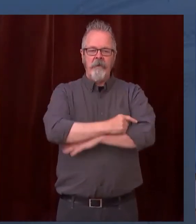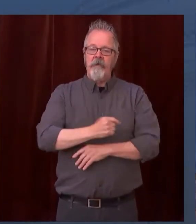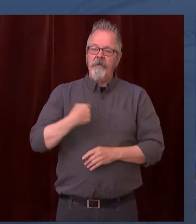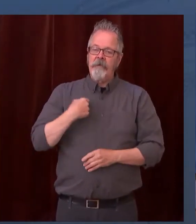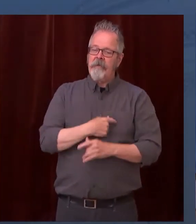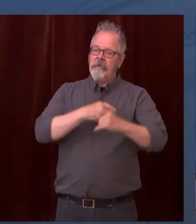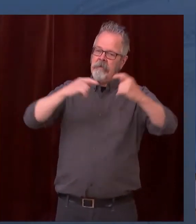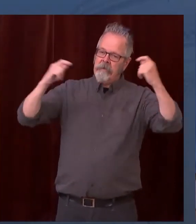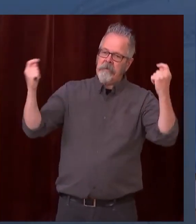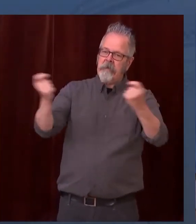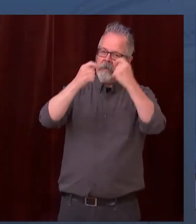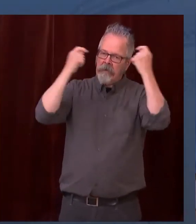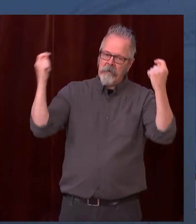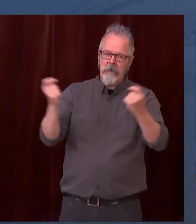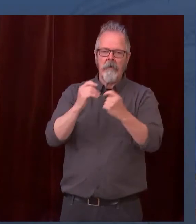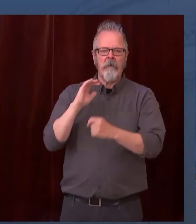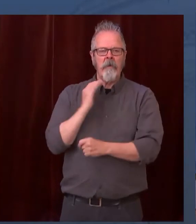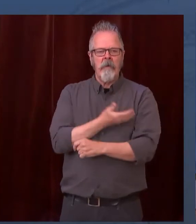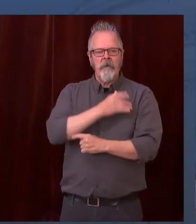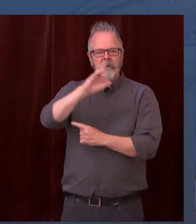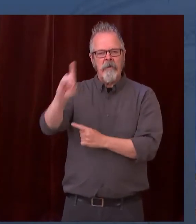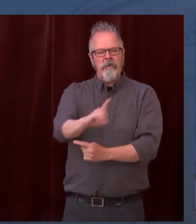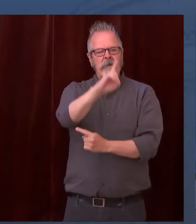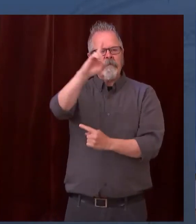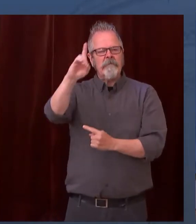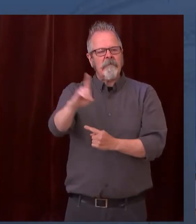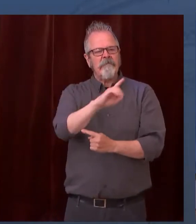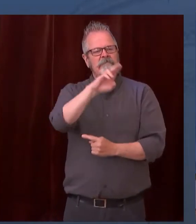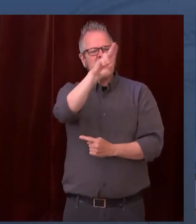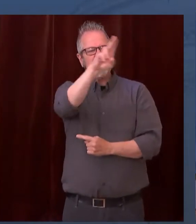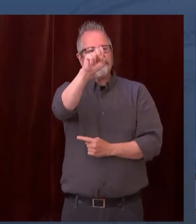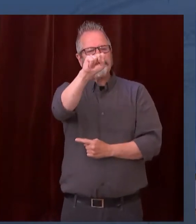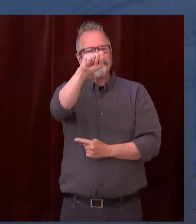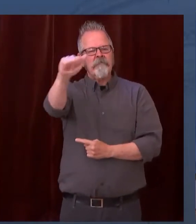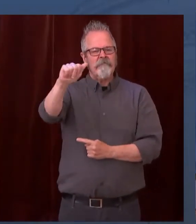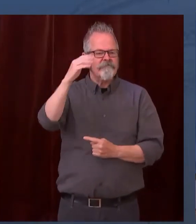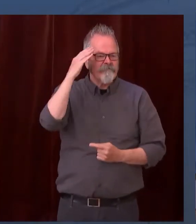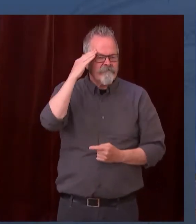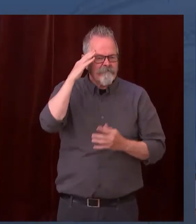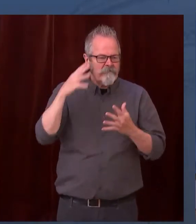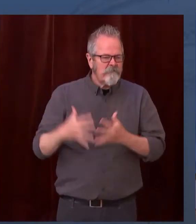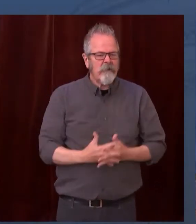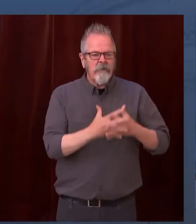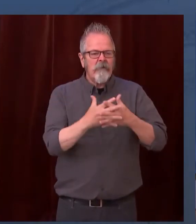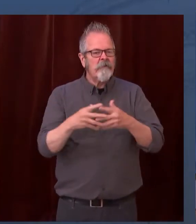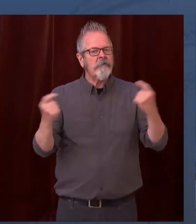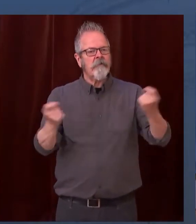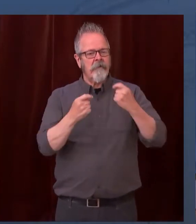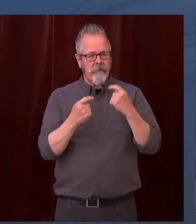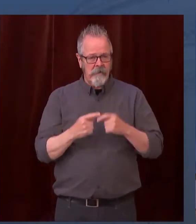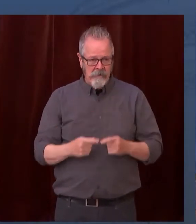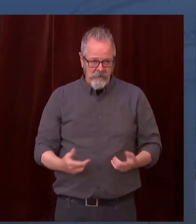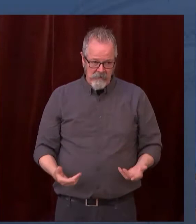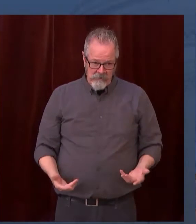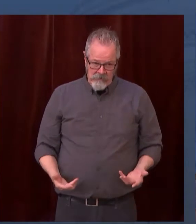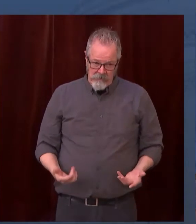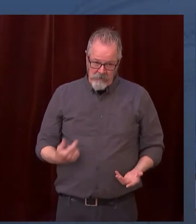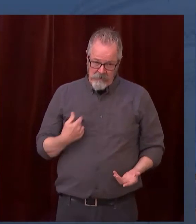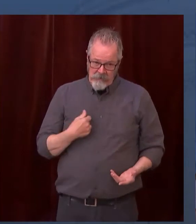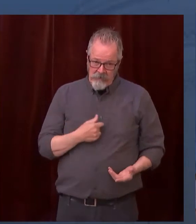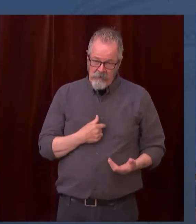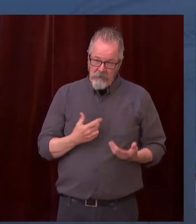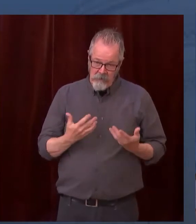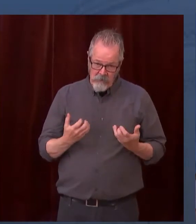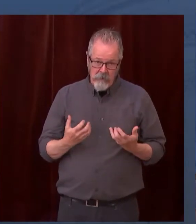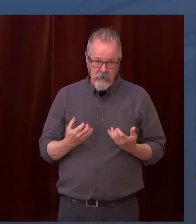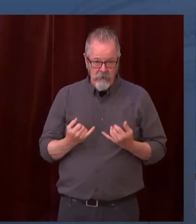hope people want to celebrate trying to win independence from this virus, as well as independent for our